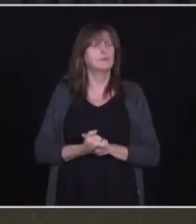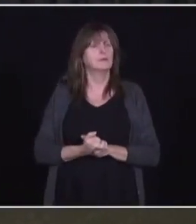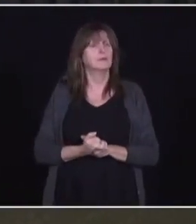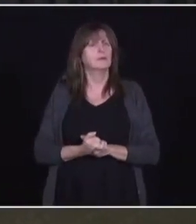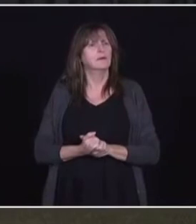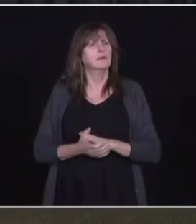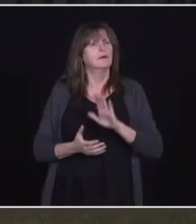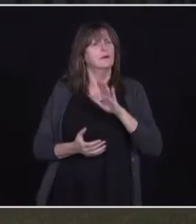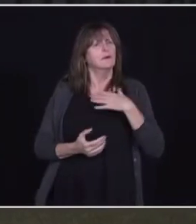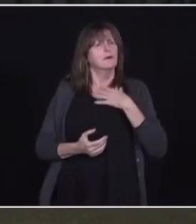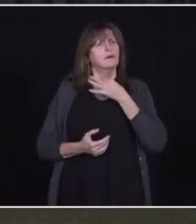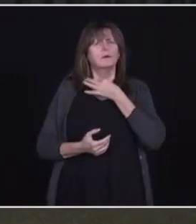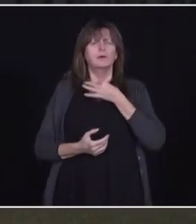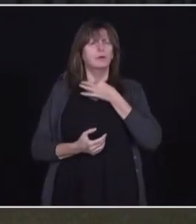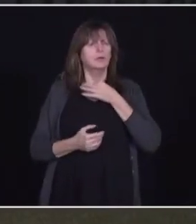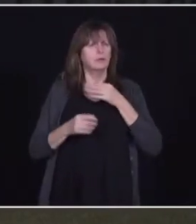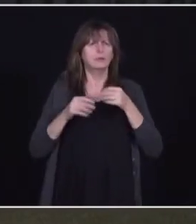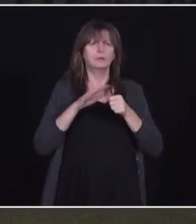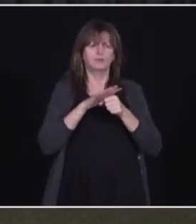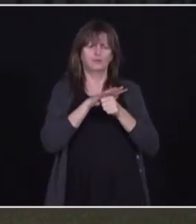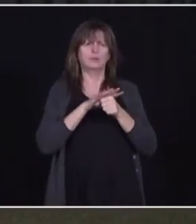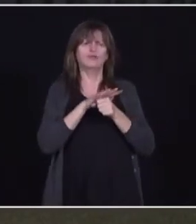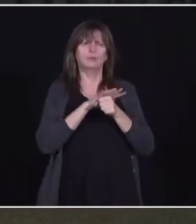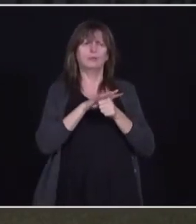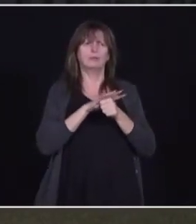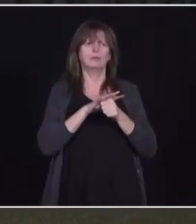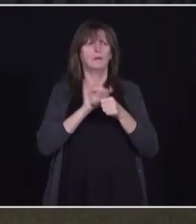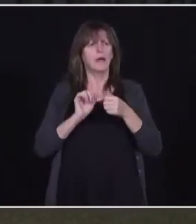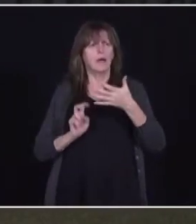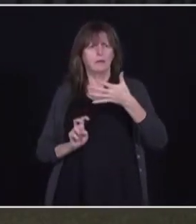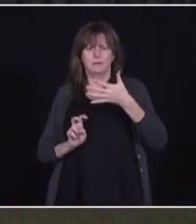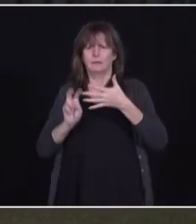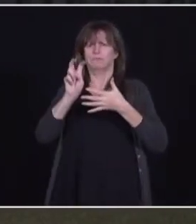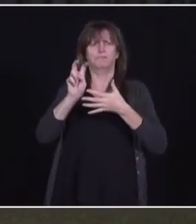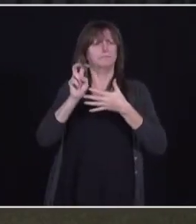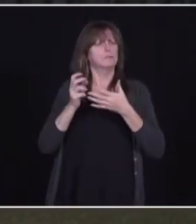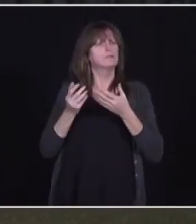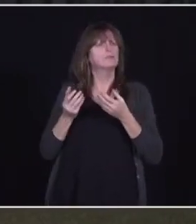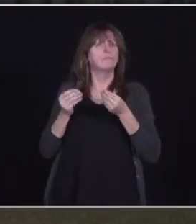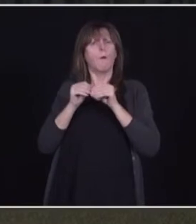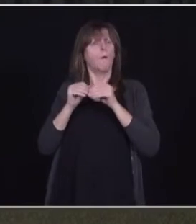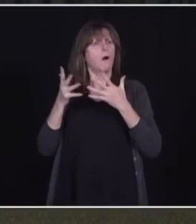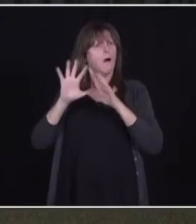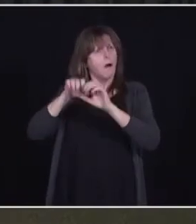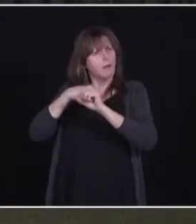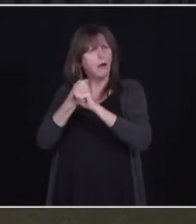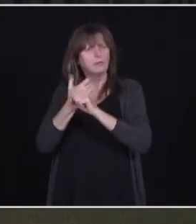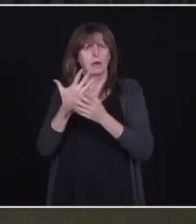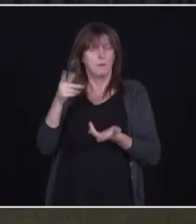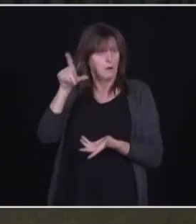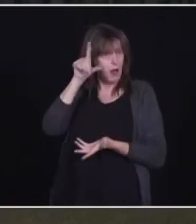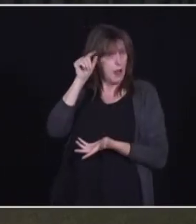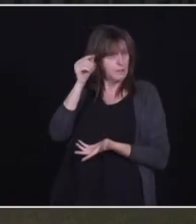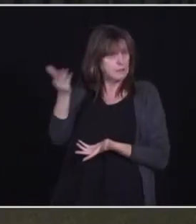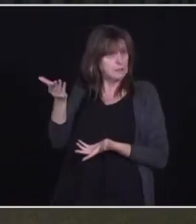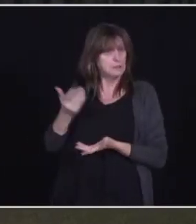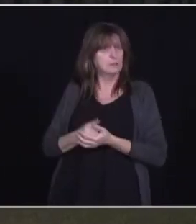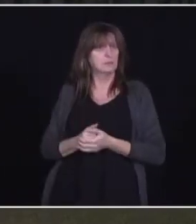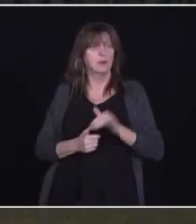regions into stricter lockdowns today. Hamilton had pretty much the same numbers as York and